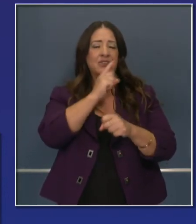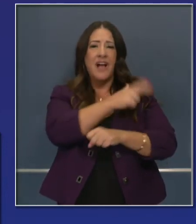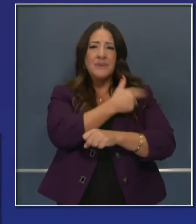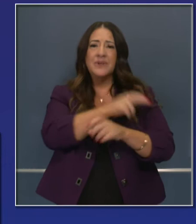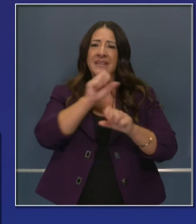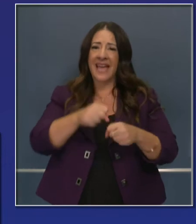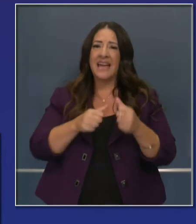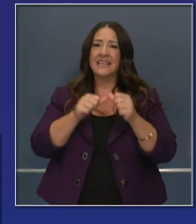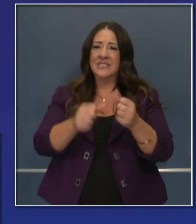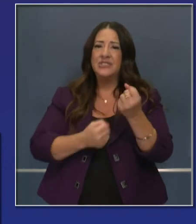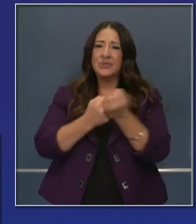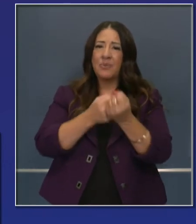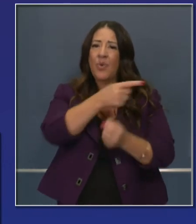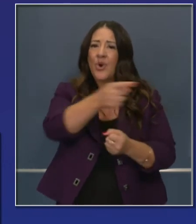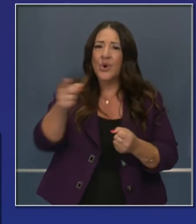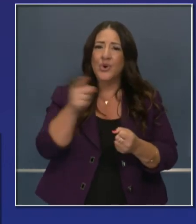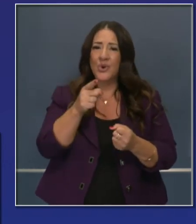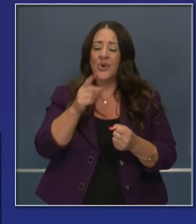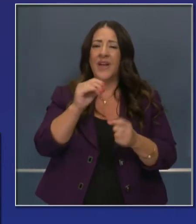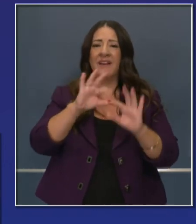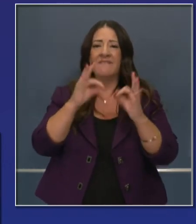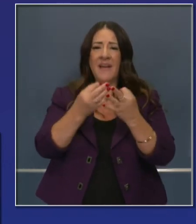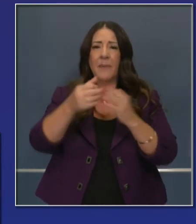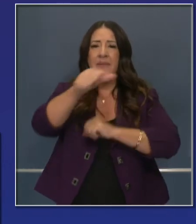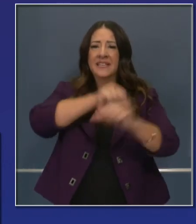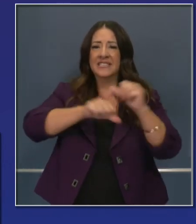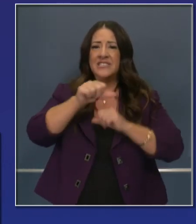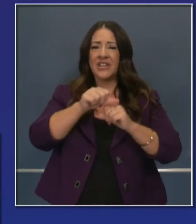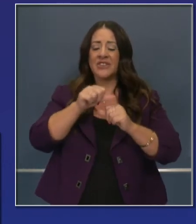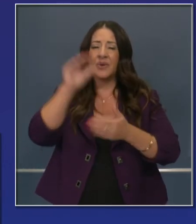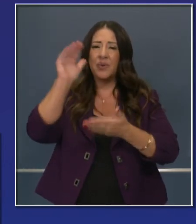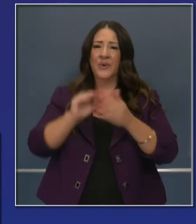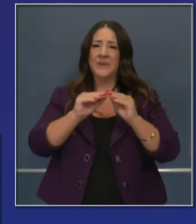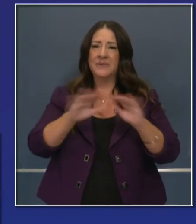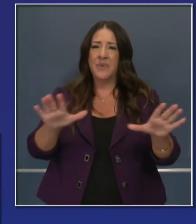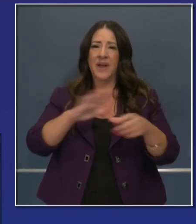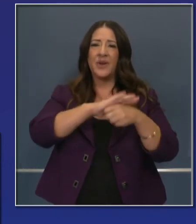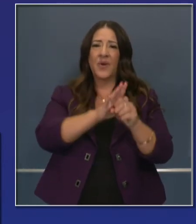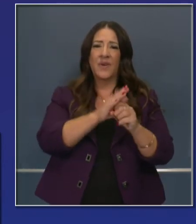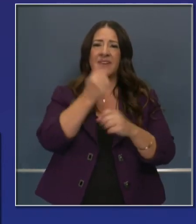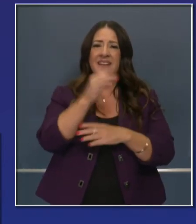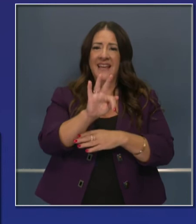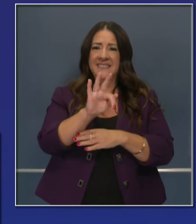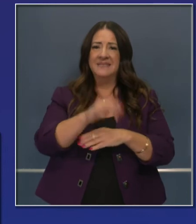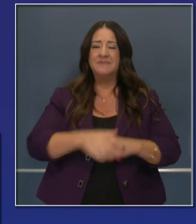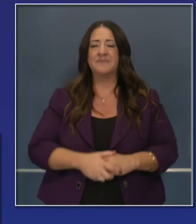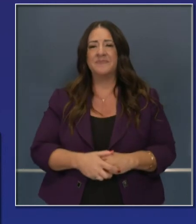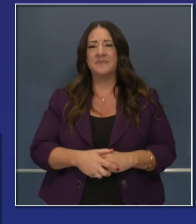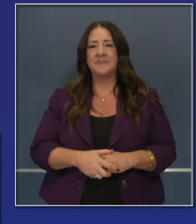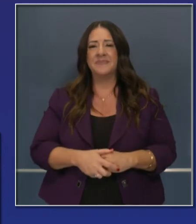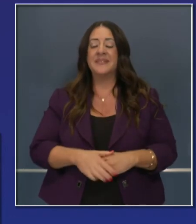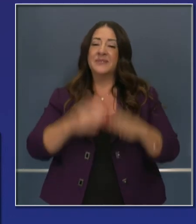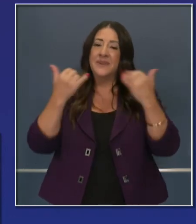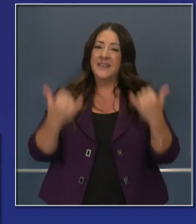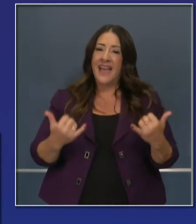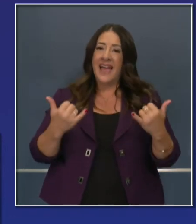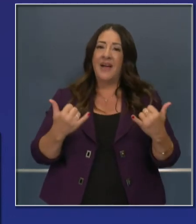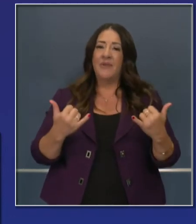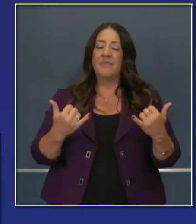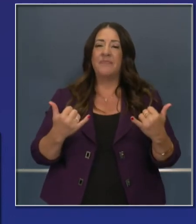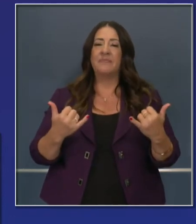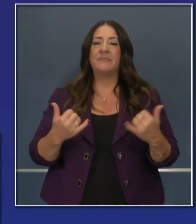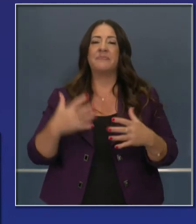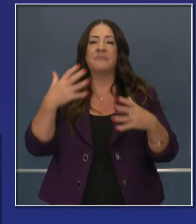loved ones, members of the community, as it relates to the spread of COVID-19. And so that is